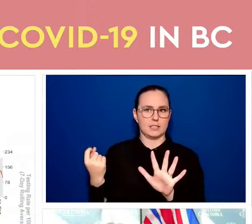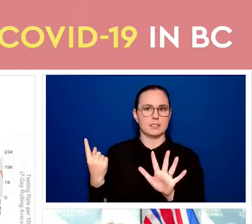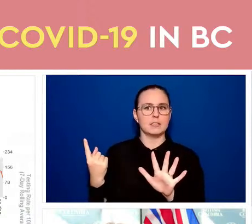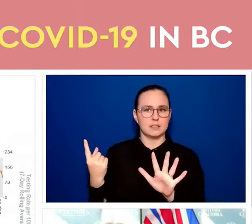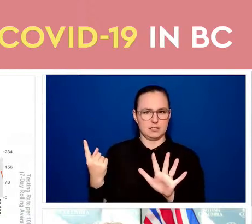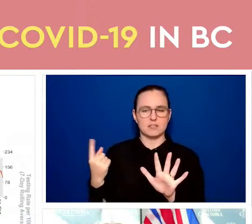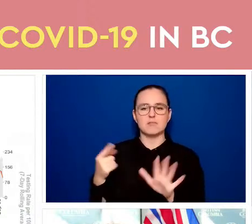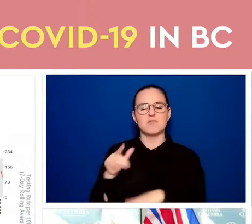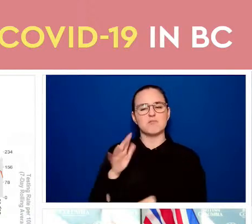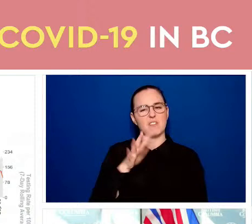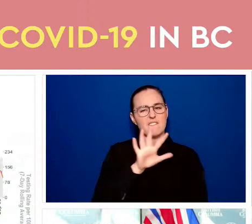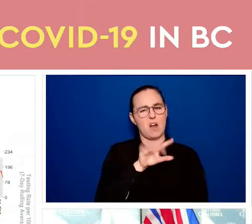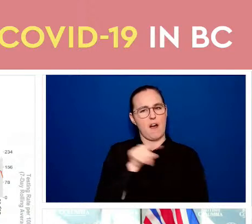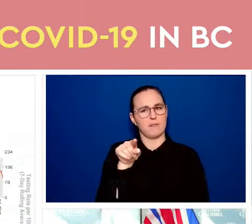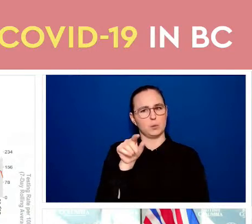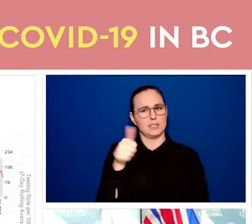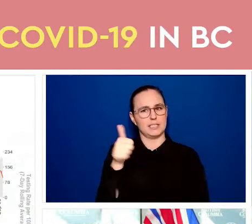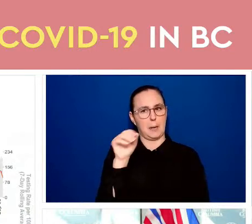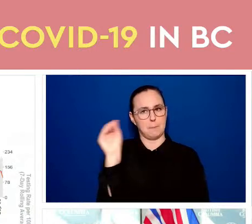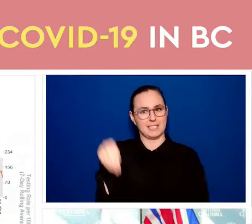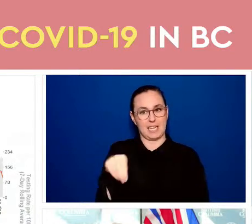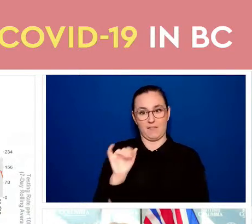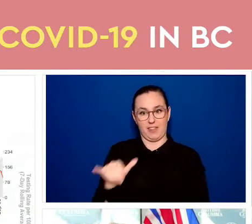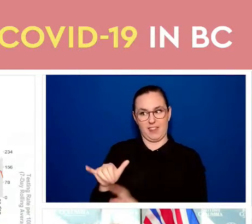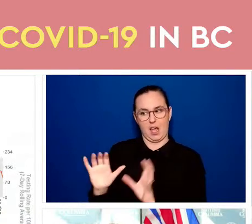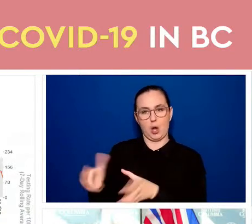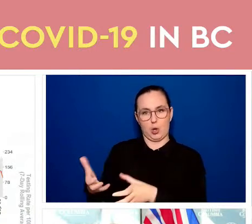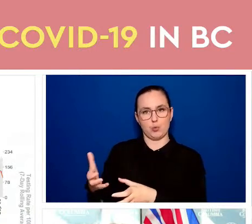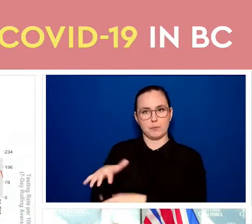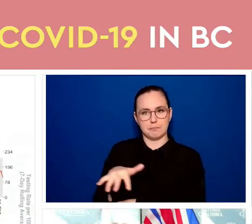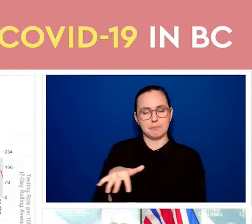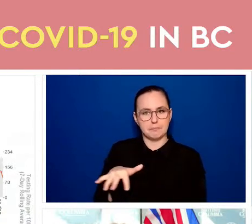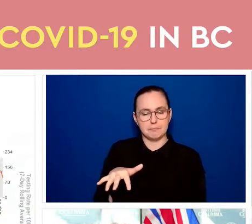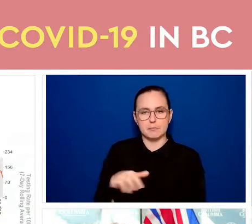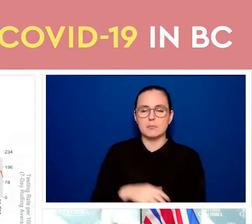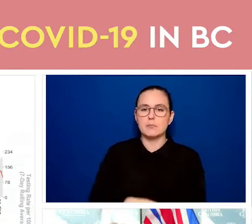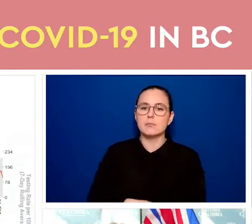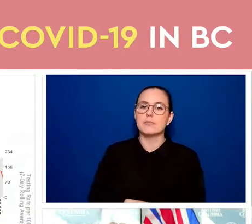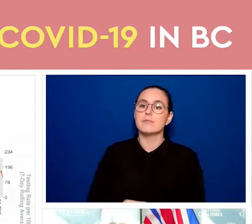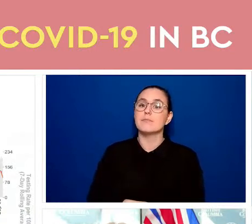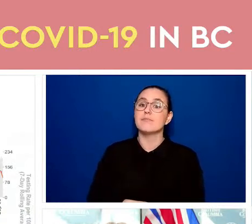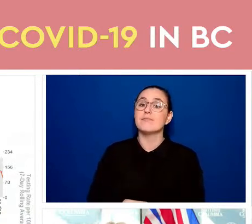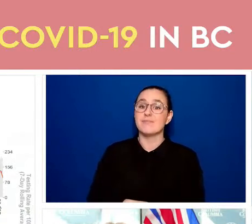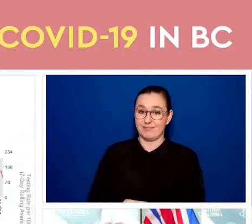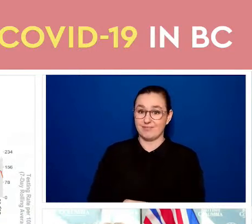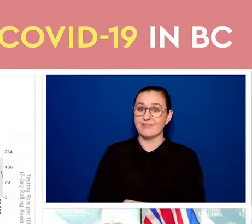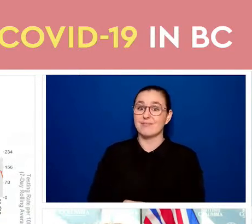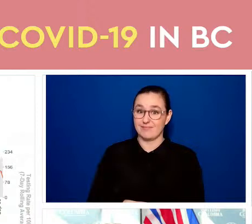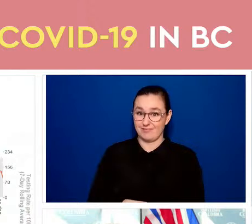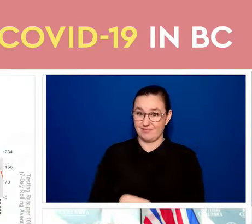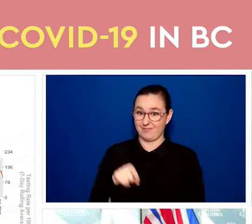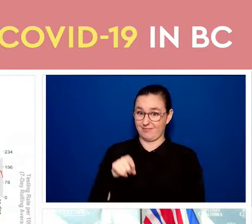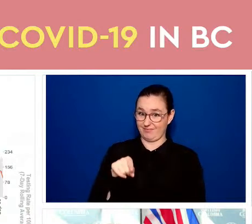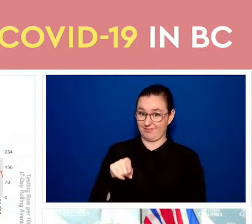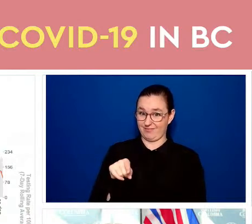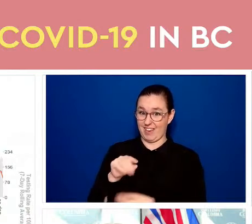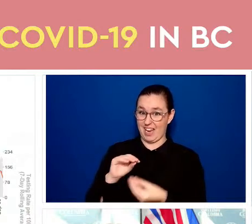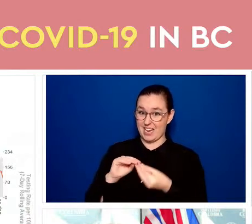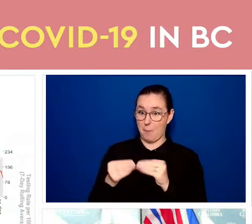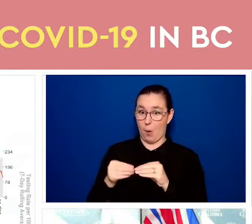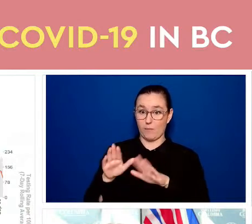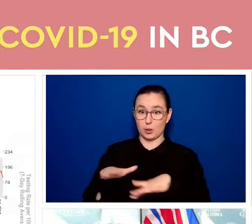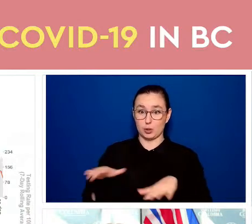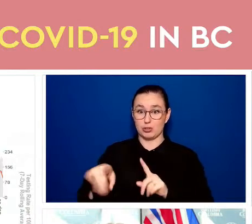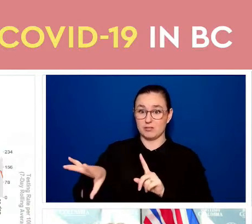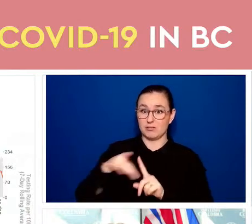of those children who are tested. So that means that the case numbers are going up in that age group